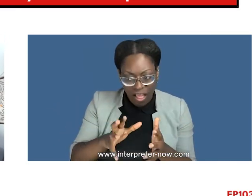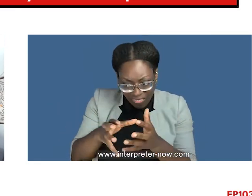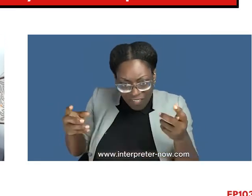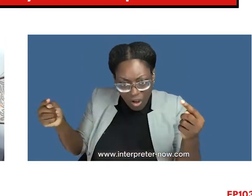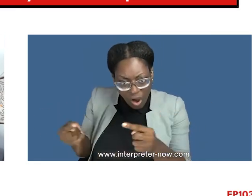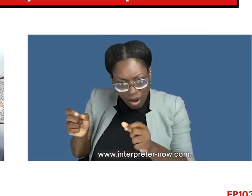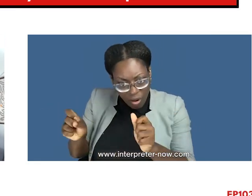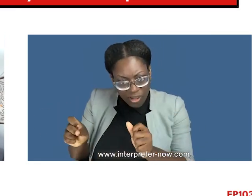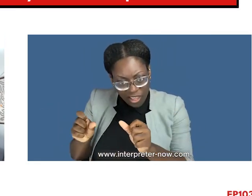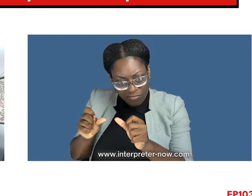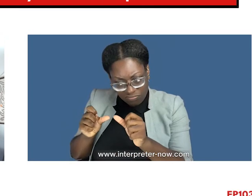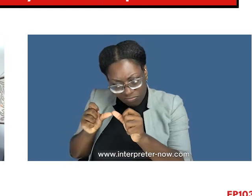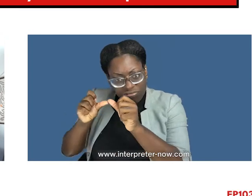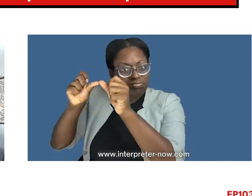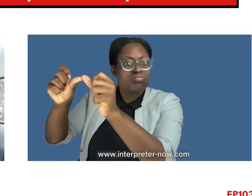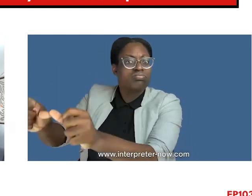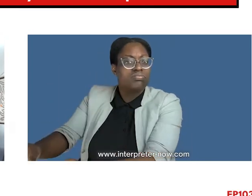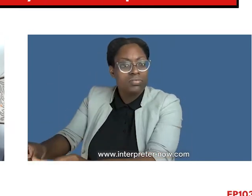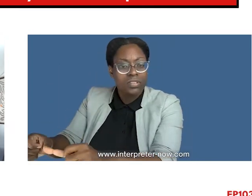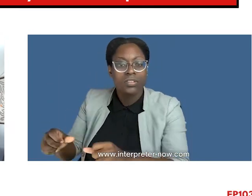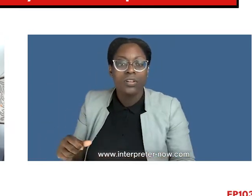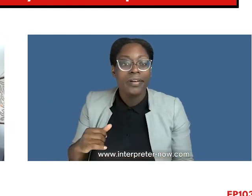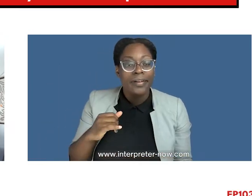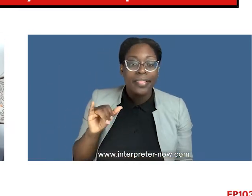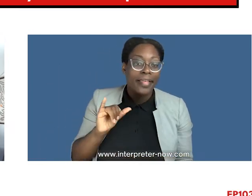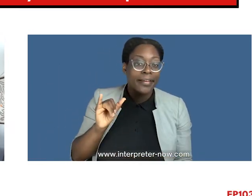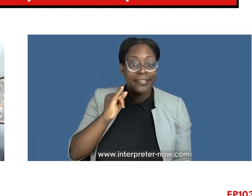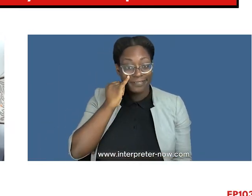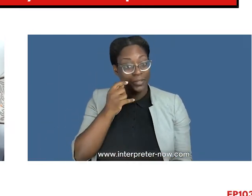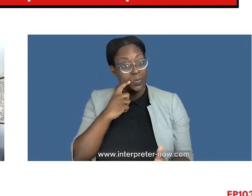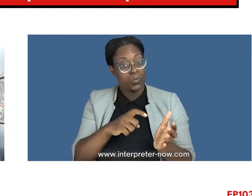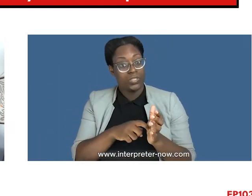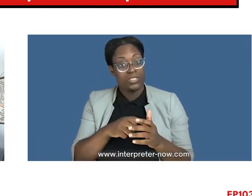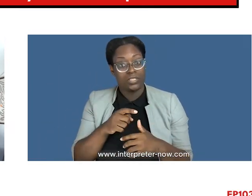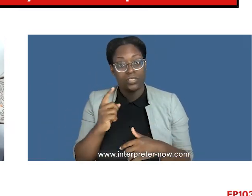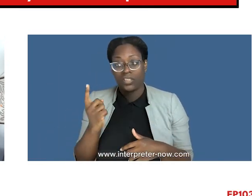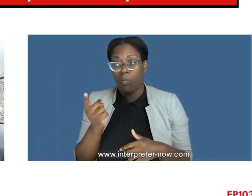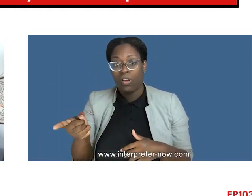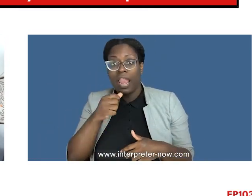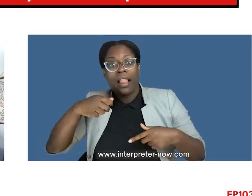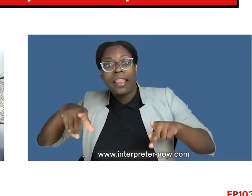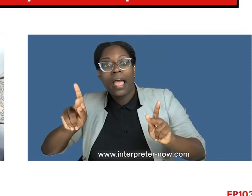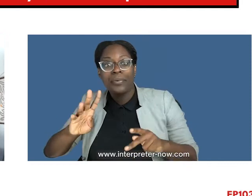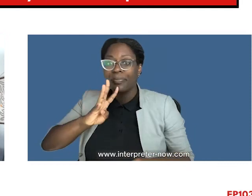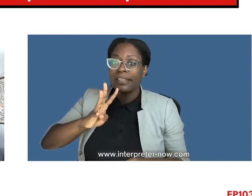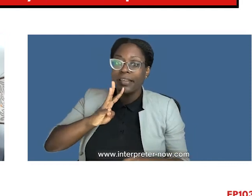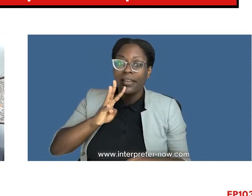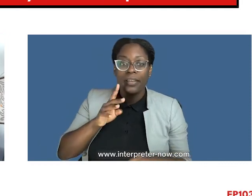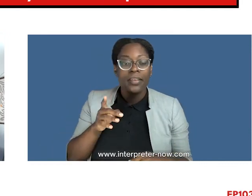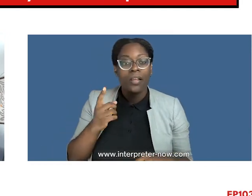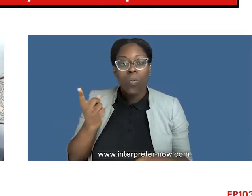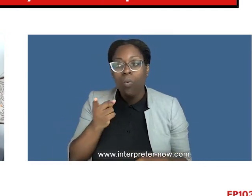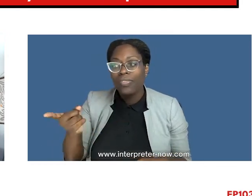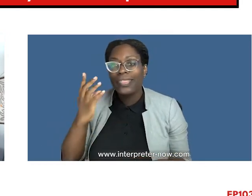by continued microaggressions in particular, but even that one microaggression, if somebody is not allowed to